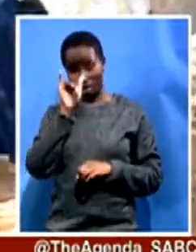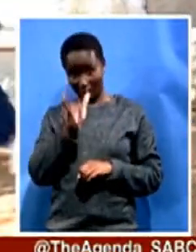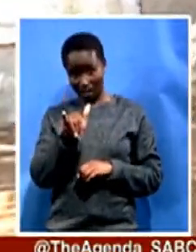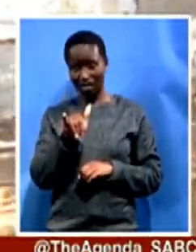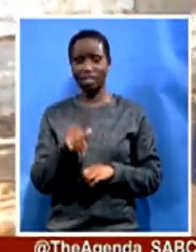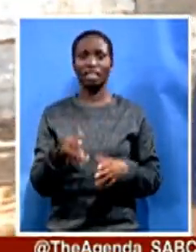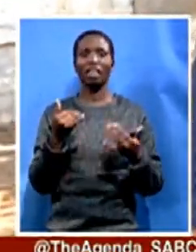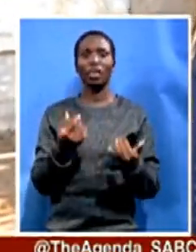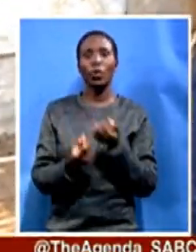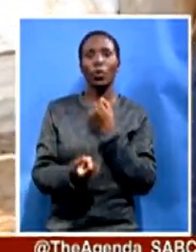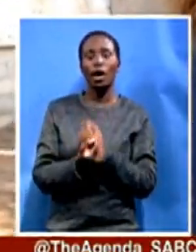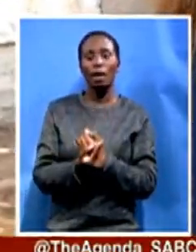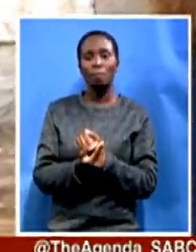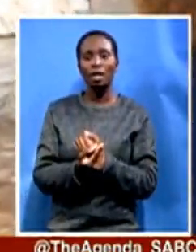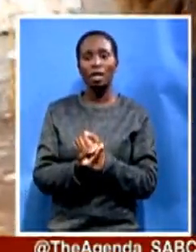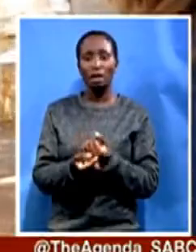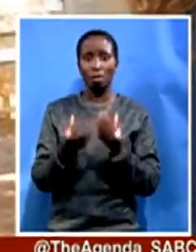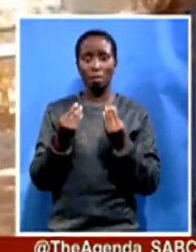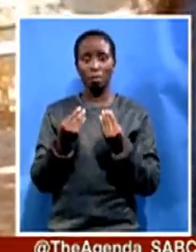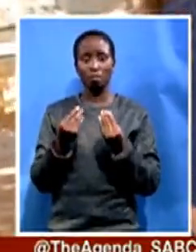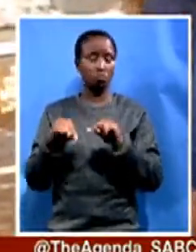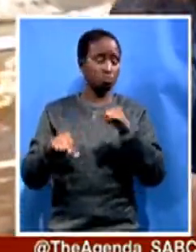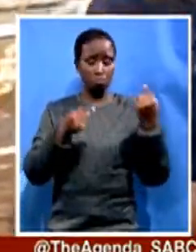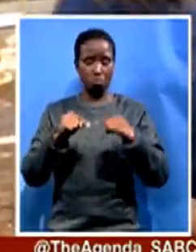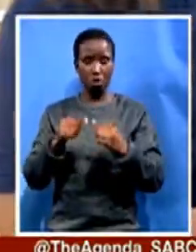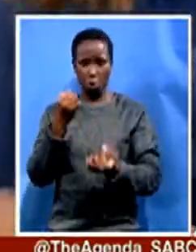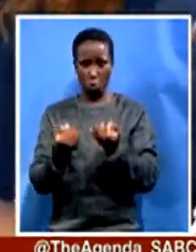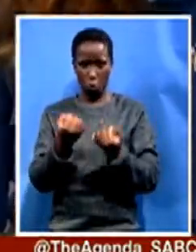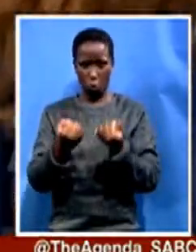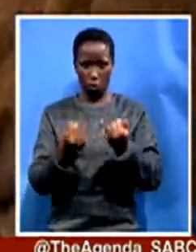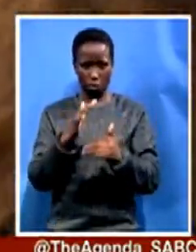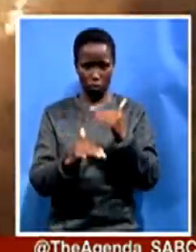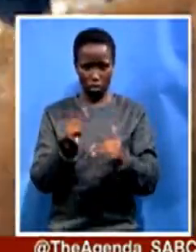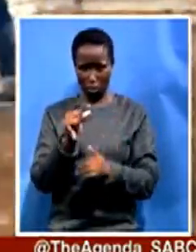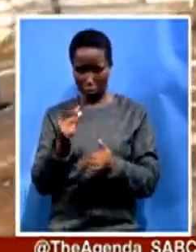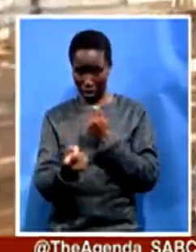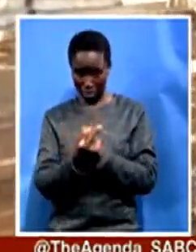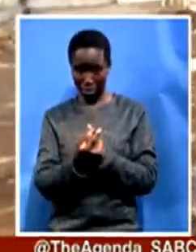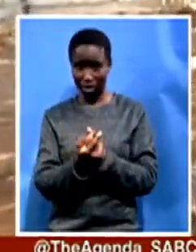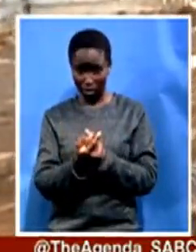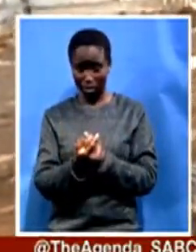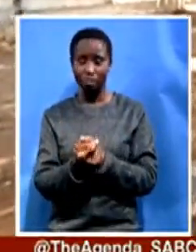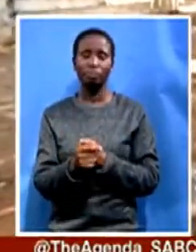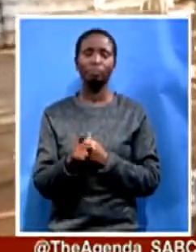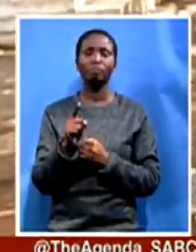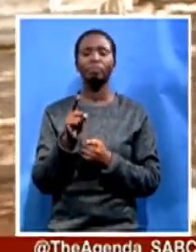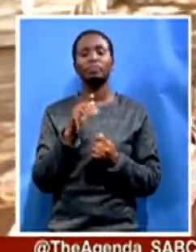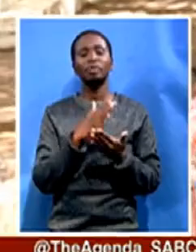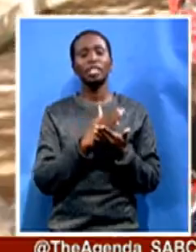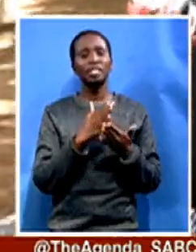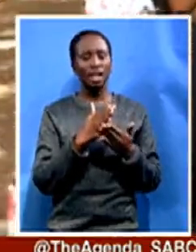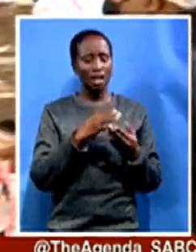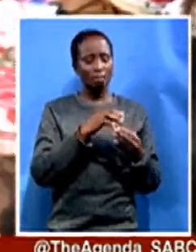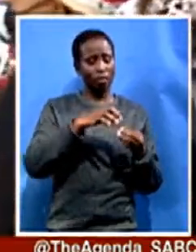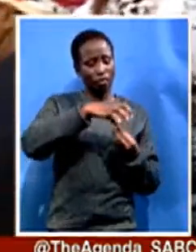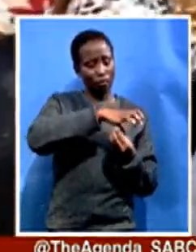which are going to be underway very shortly. A certain group from the royal family, led by senior